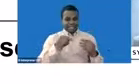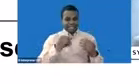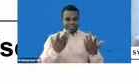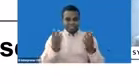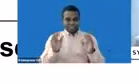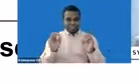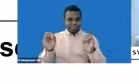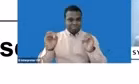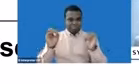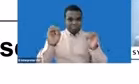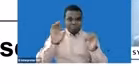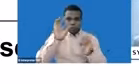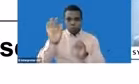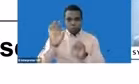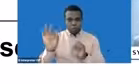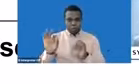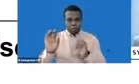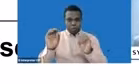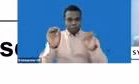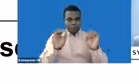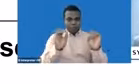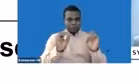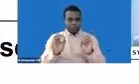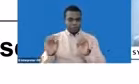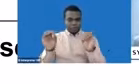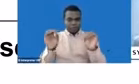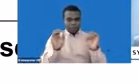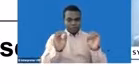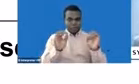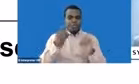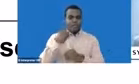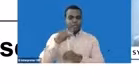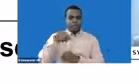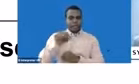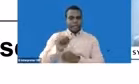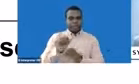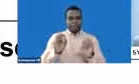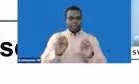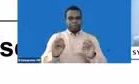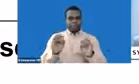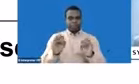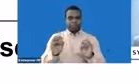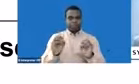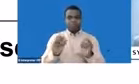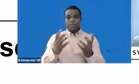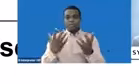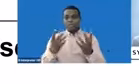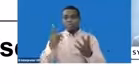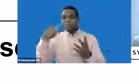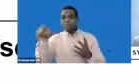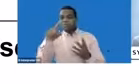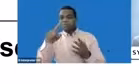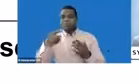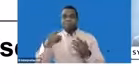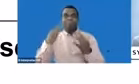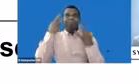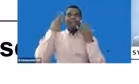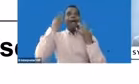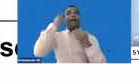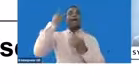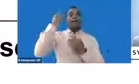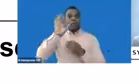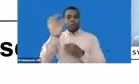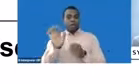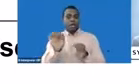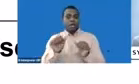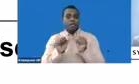continue to ask questions. We will have short Q&A interactions after each of the presentations. And now I